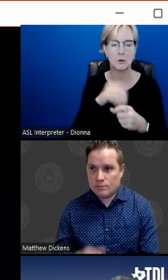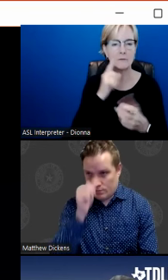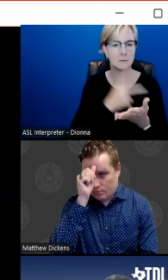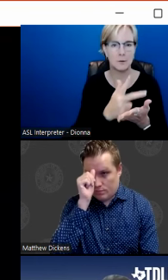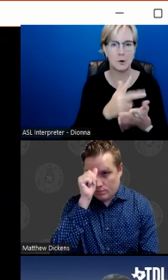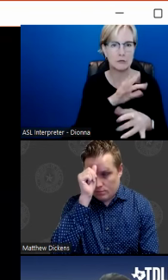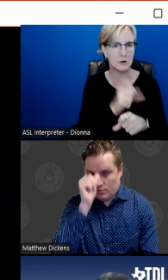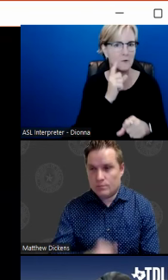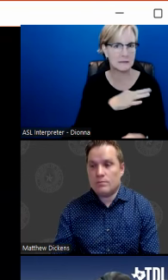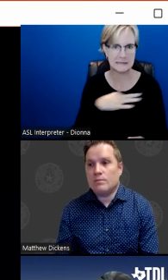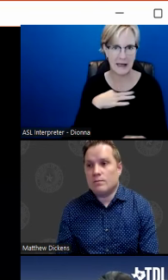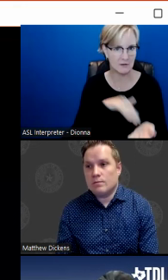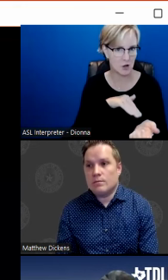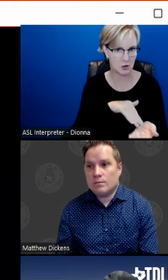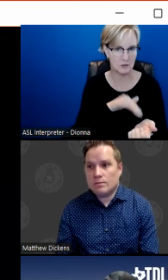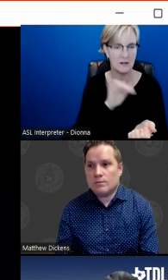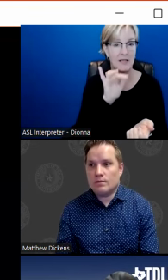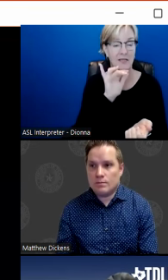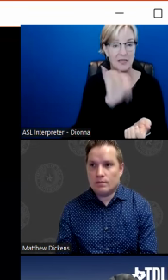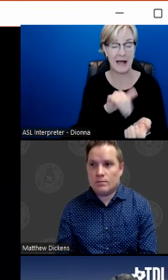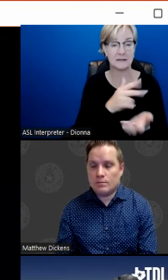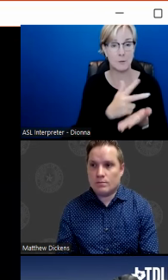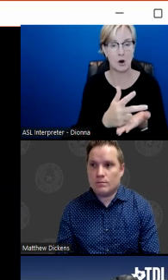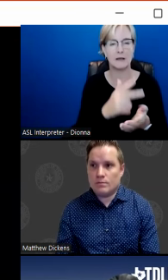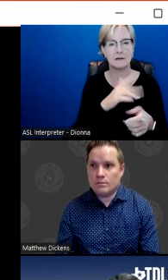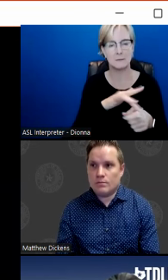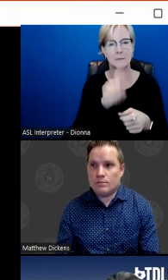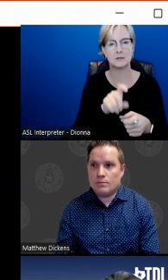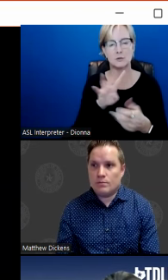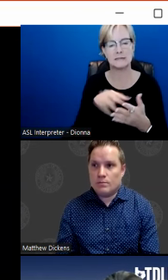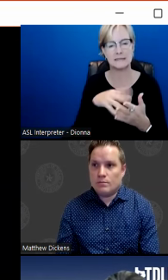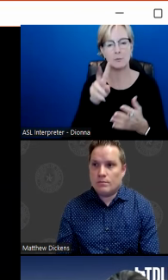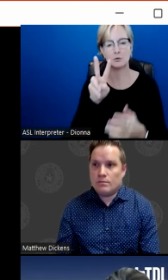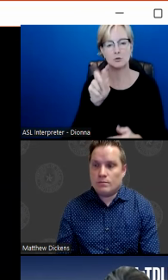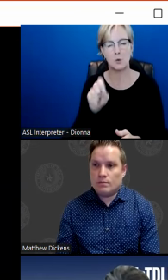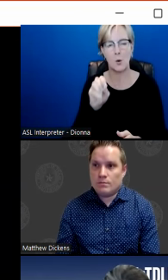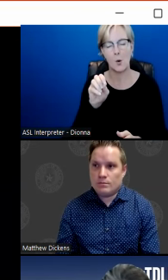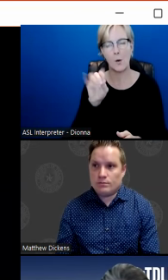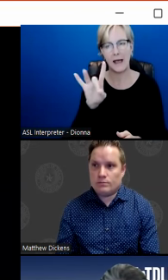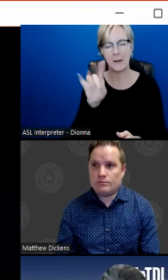hospital staff and doctors. Those are parking facilities that have to use table 208.2.